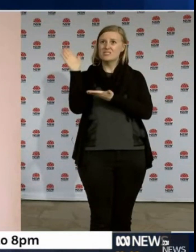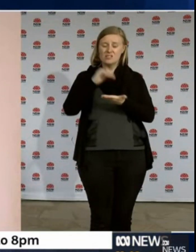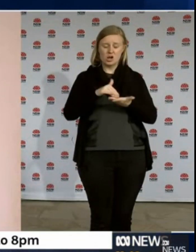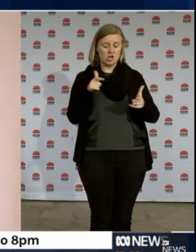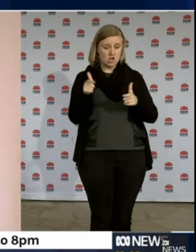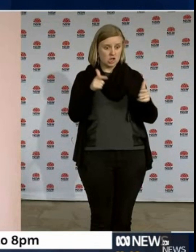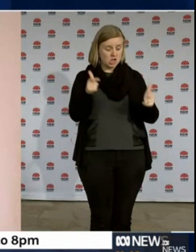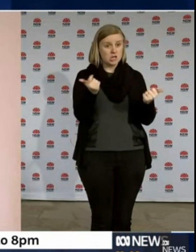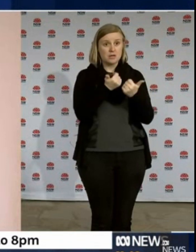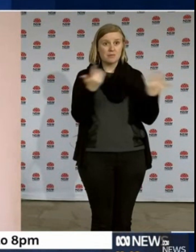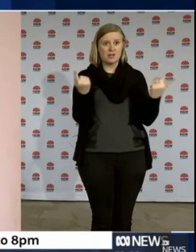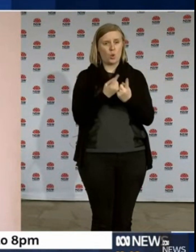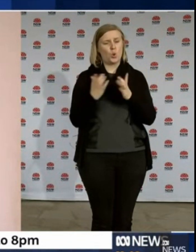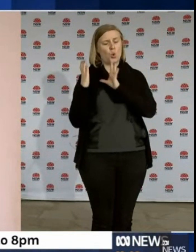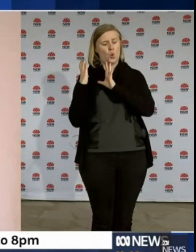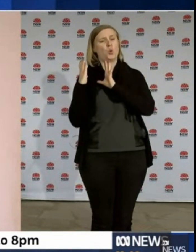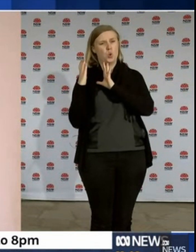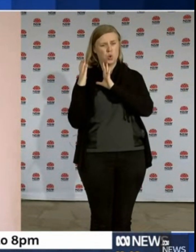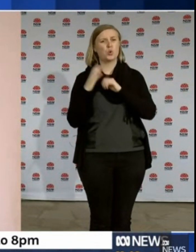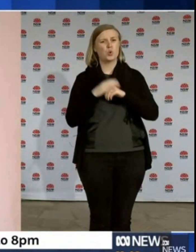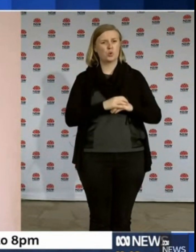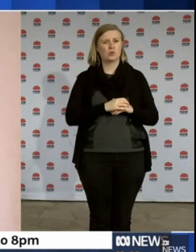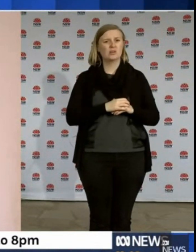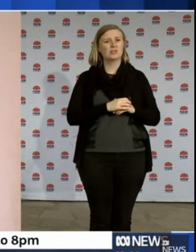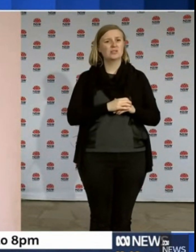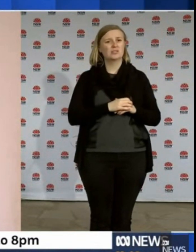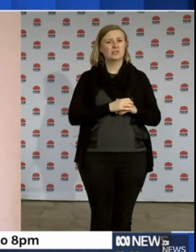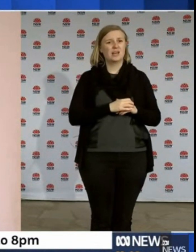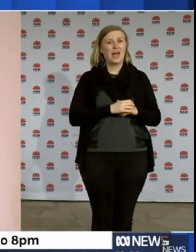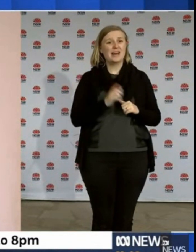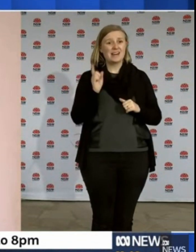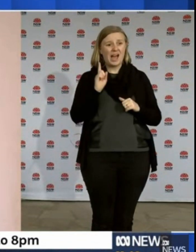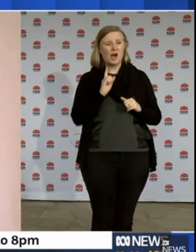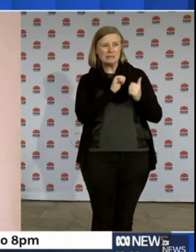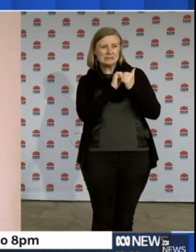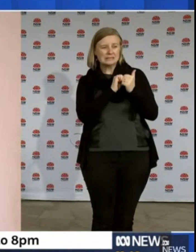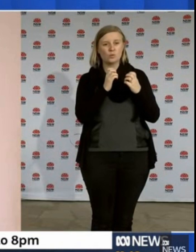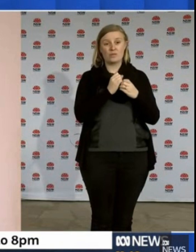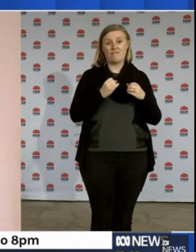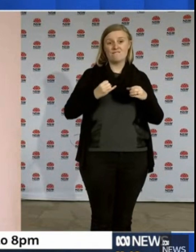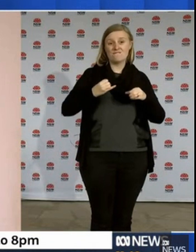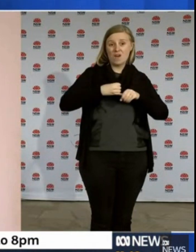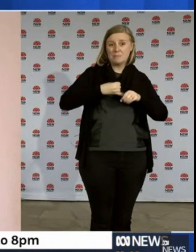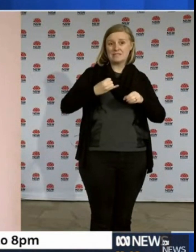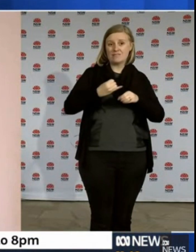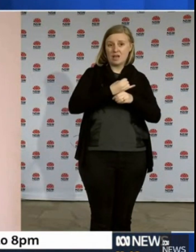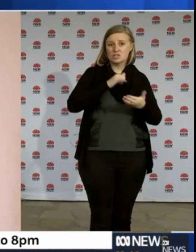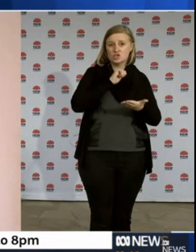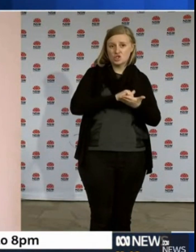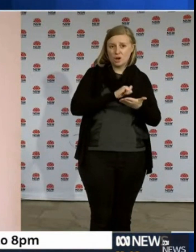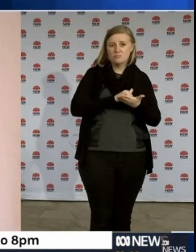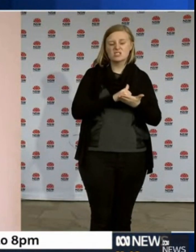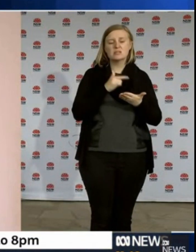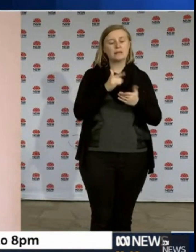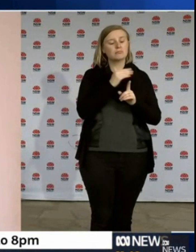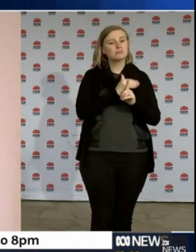Hazzard and I will be pleased to be talking about the progress we've made with pharmacists as well. But what we need to do is you need to do the work now to make